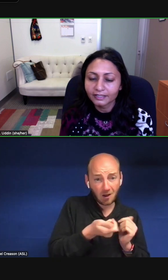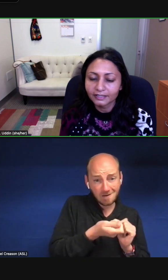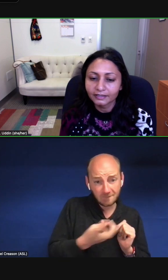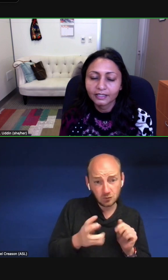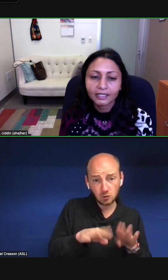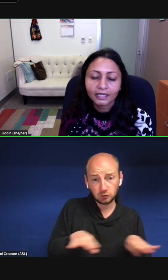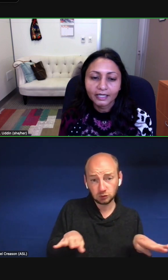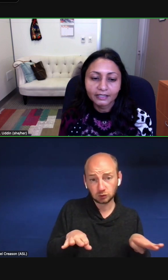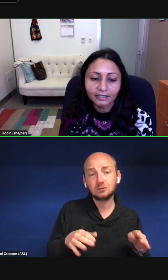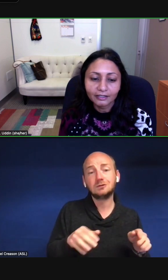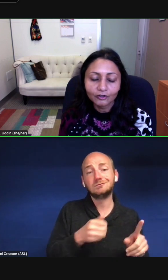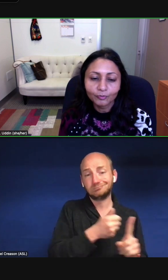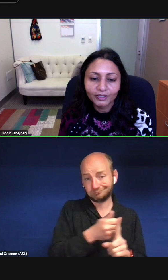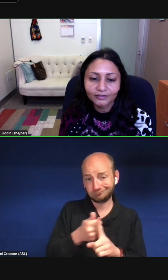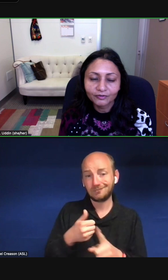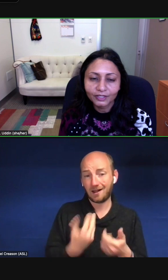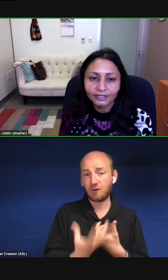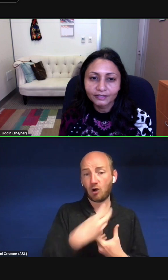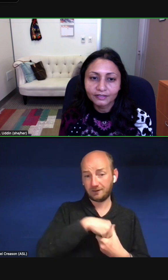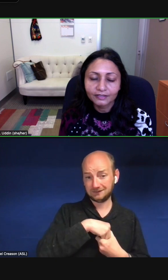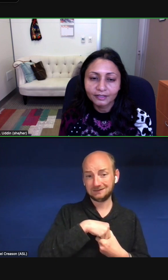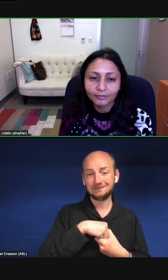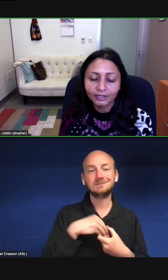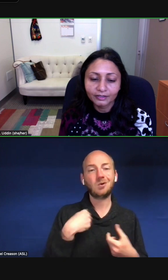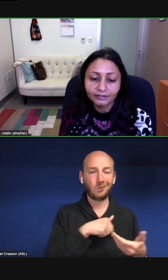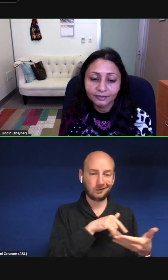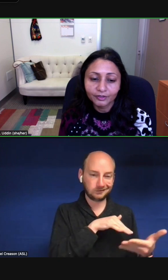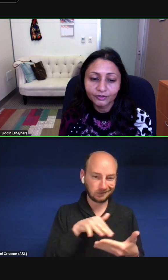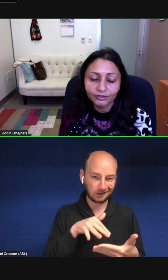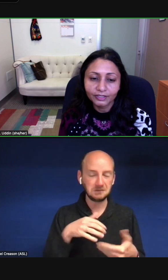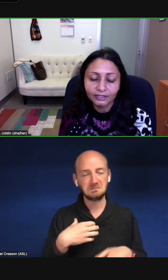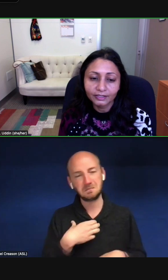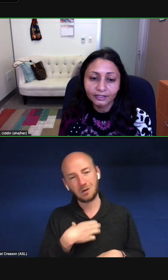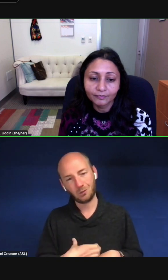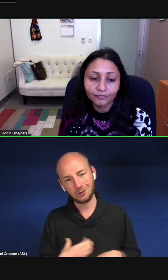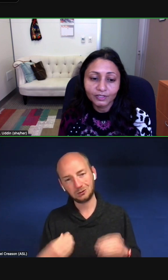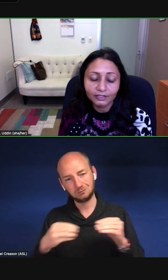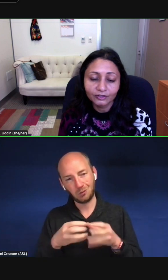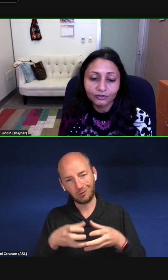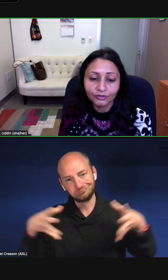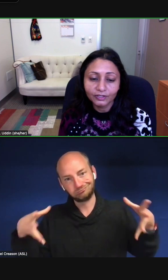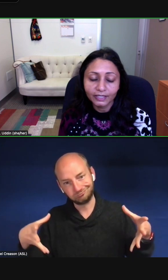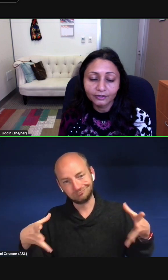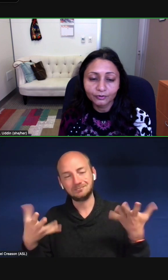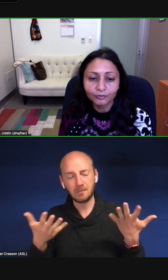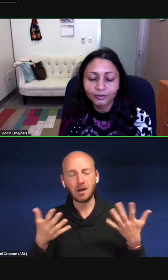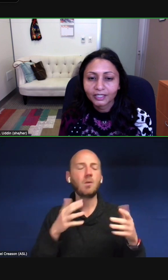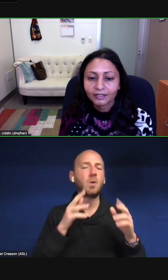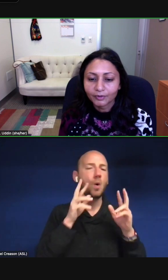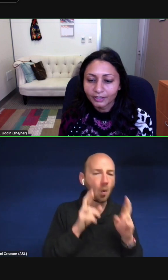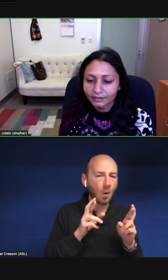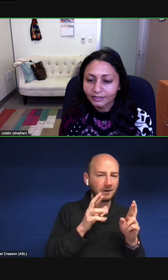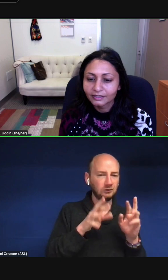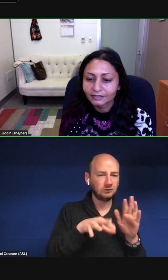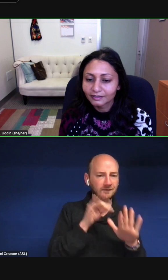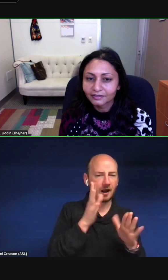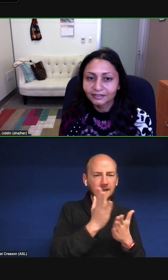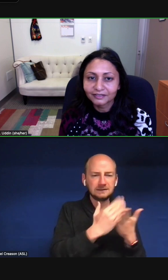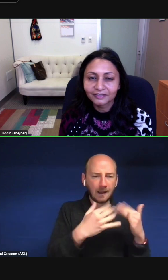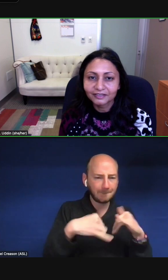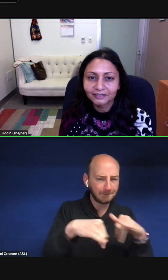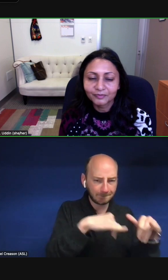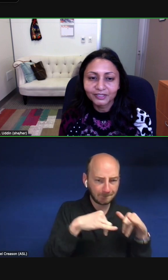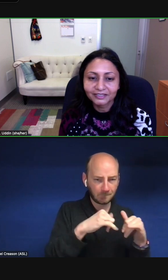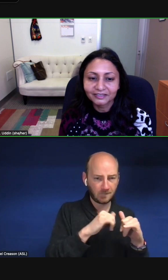currently analyzing and hoping to find some interesting signatures in that group. But this is